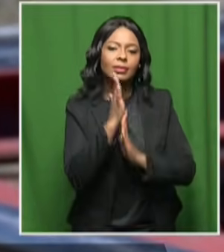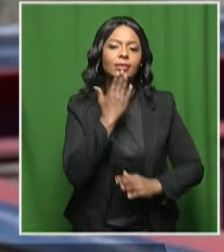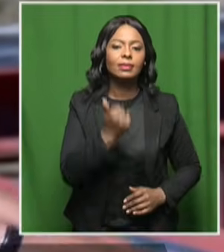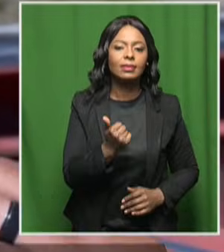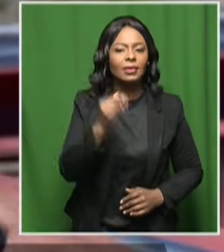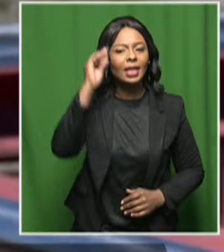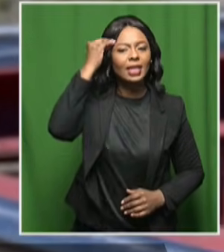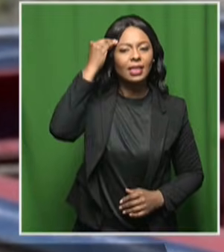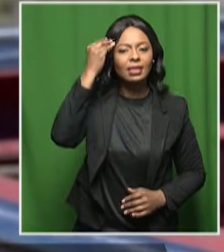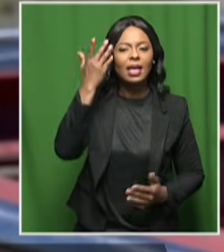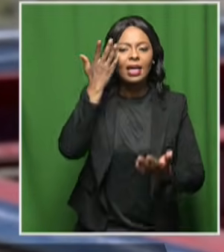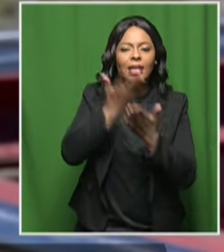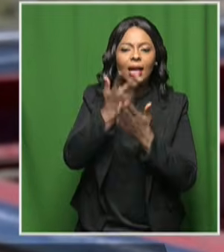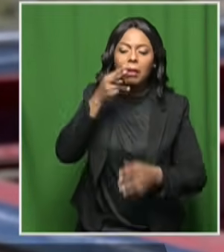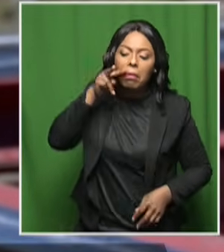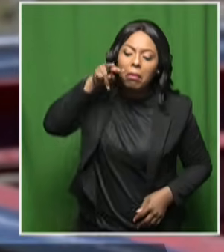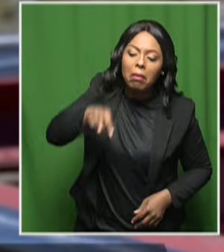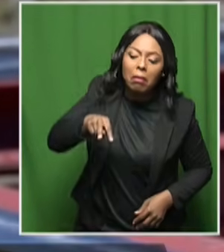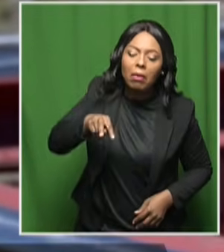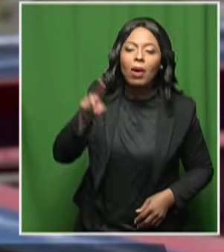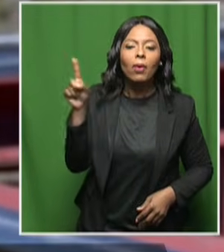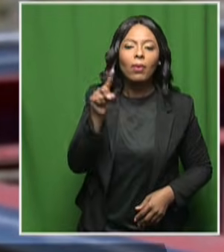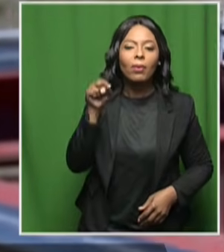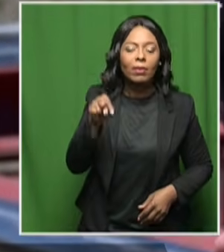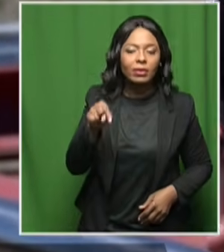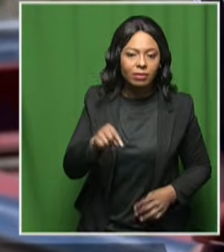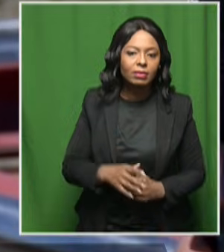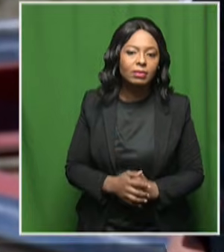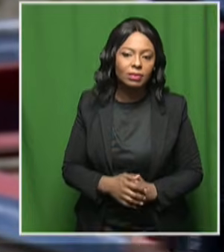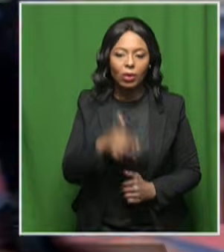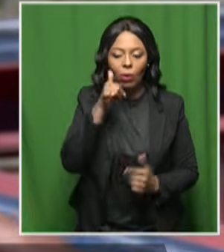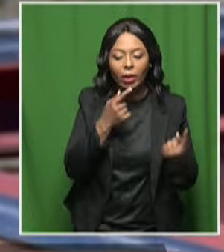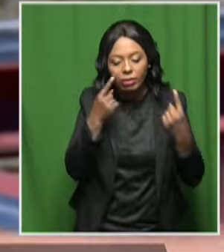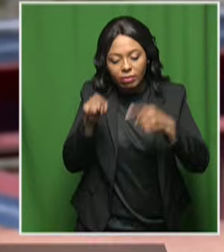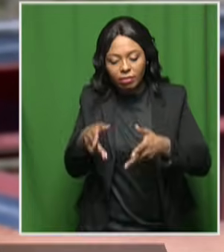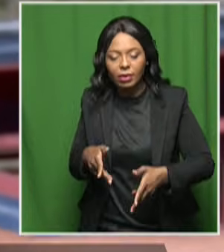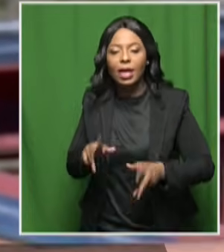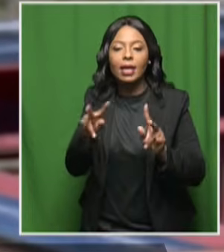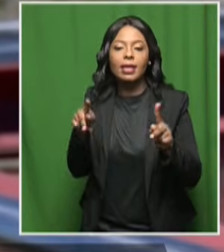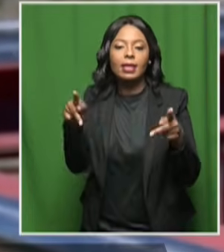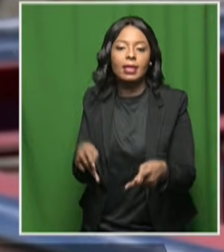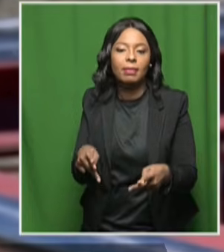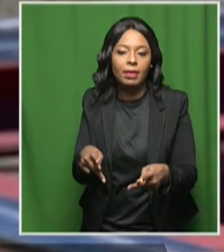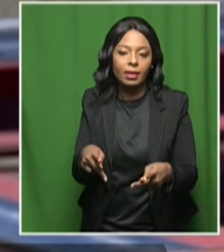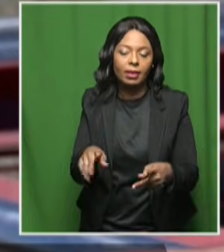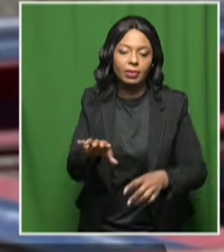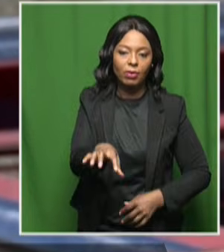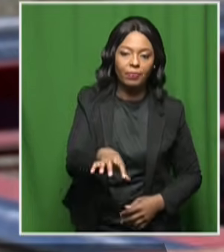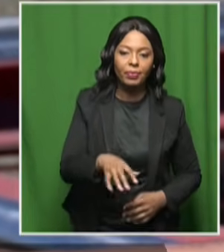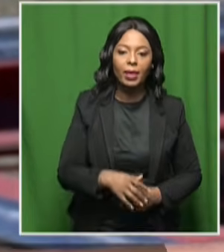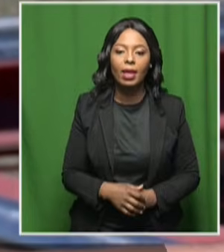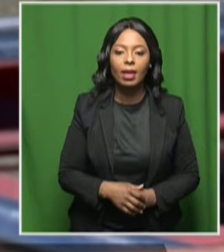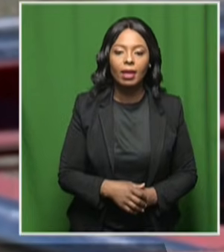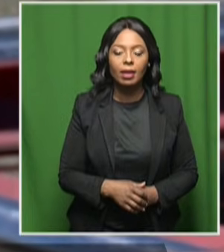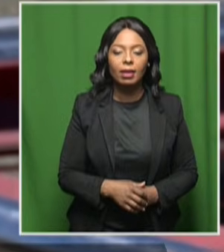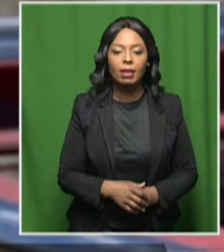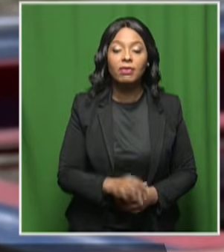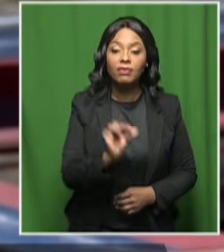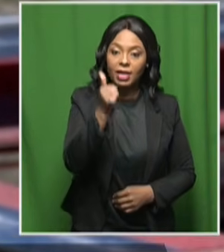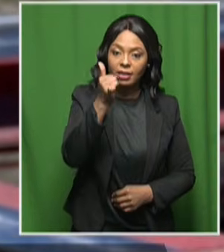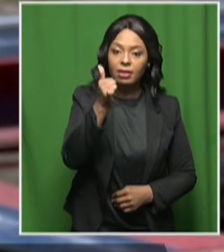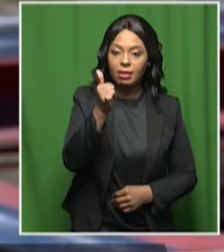apart from this big gaping hole in the middle of Kimberley? Okay, what else you can see? You can see the